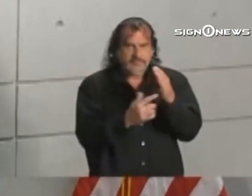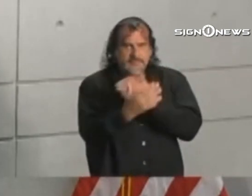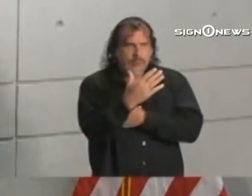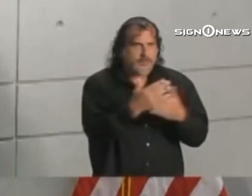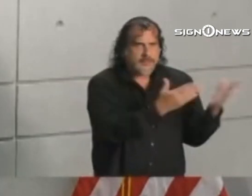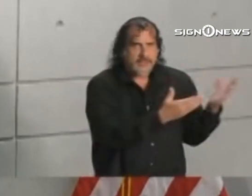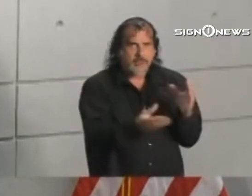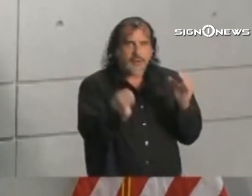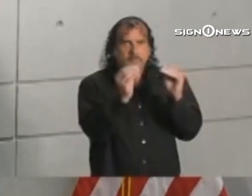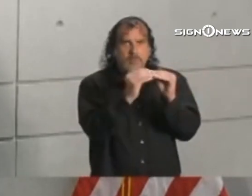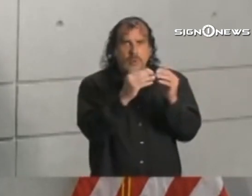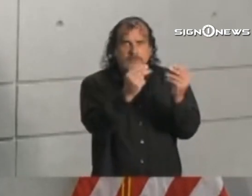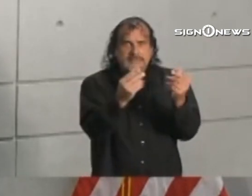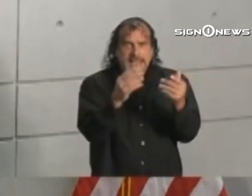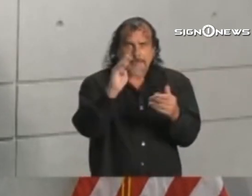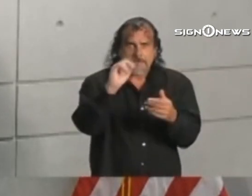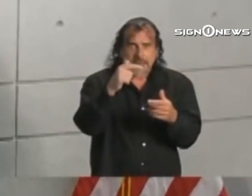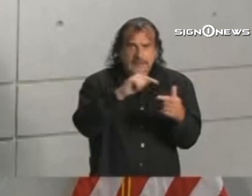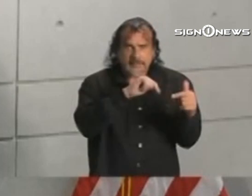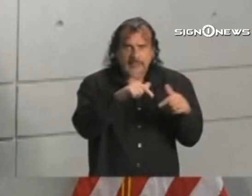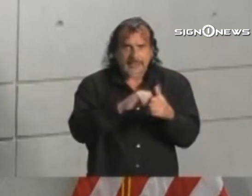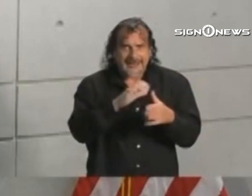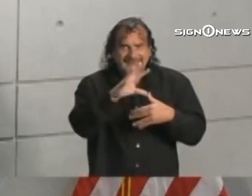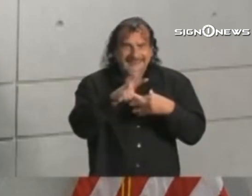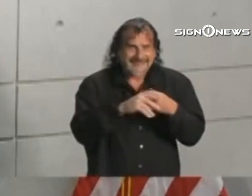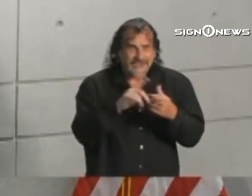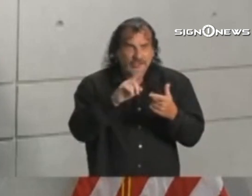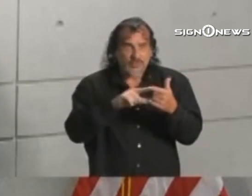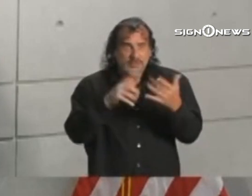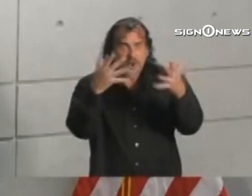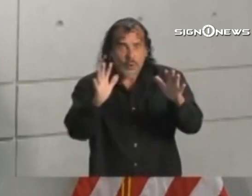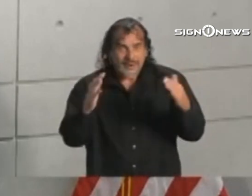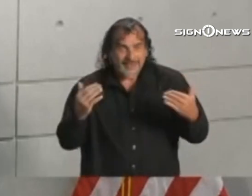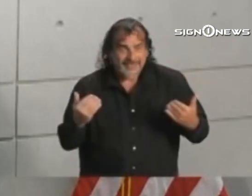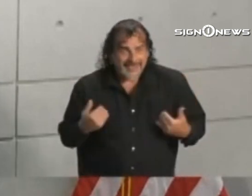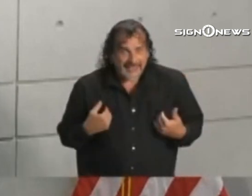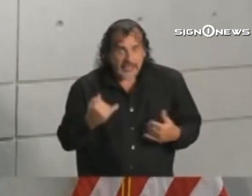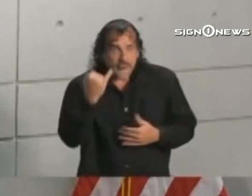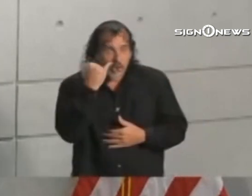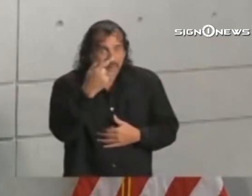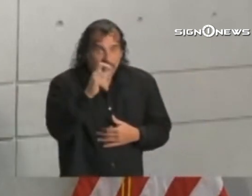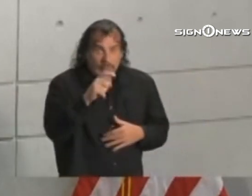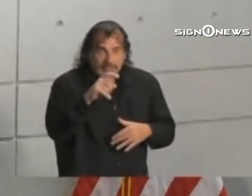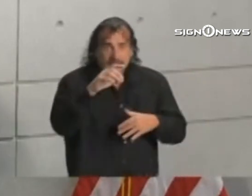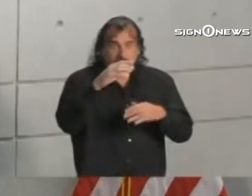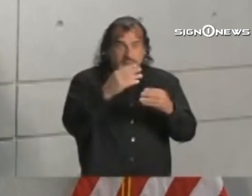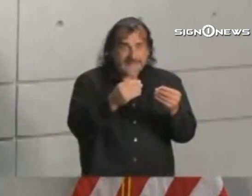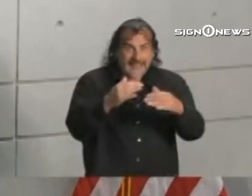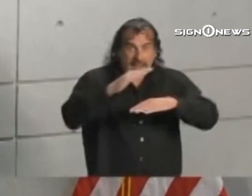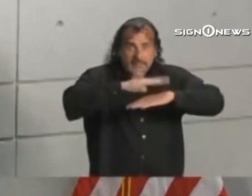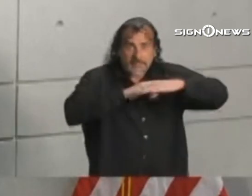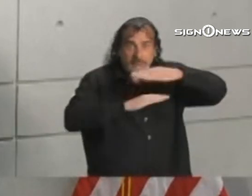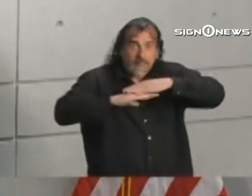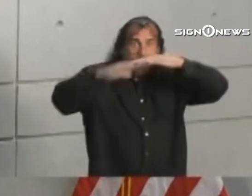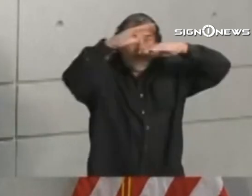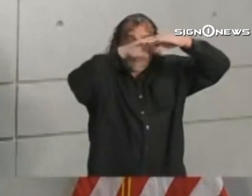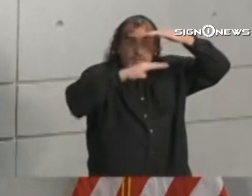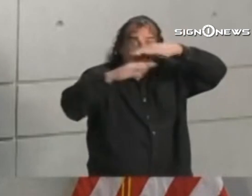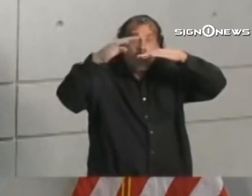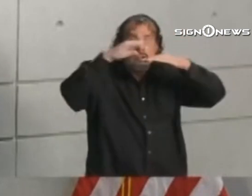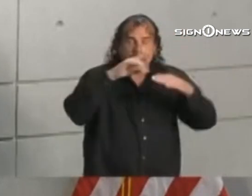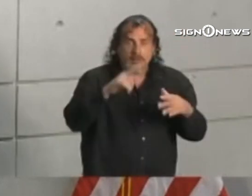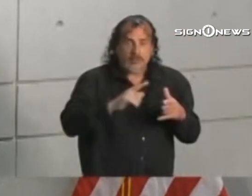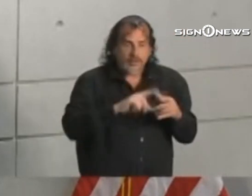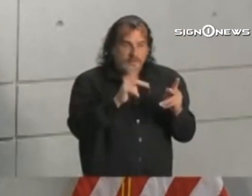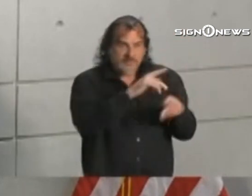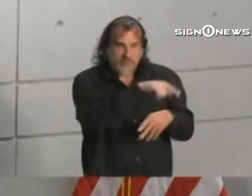down, and that is in addition to what those counties have. So if anyone is looking for sandbags, most of the individuals that live on those